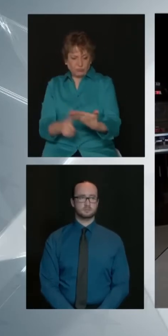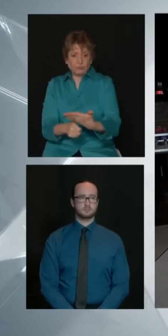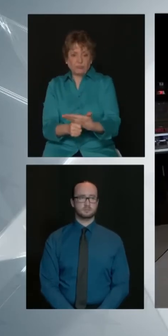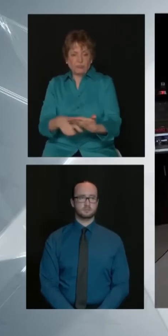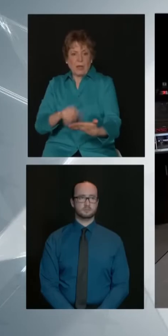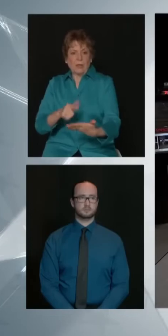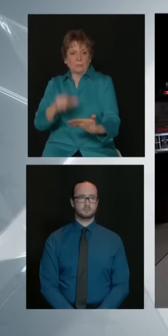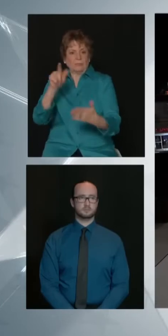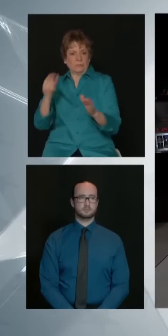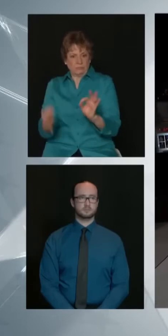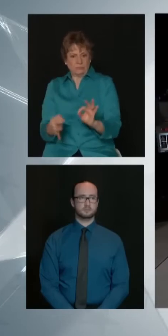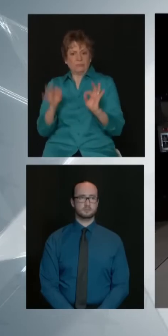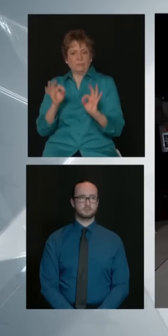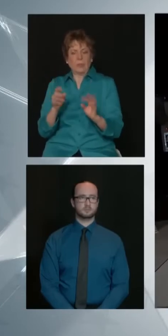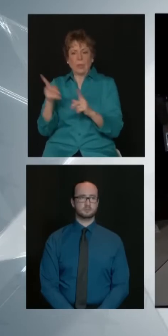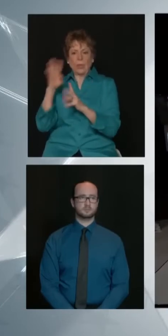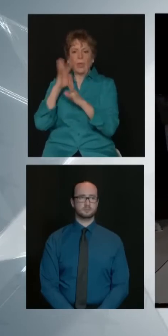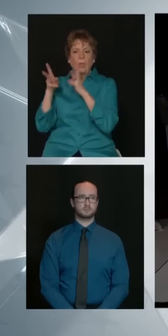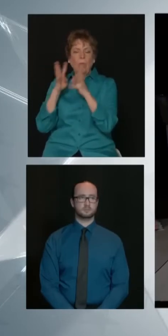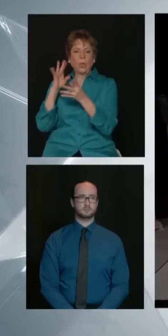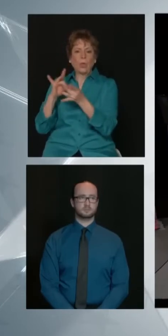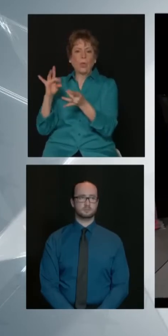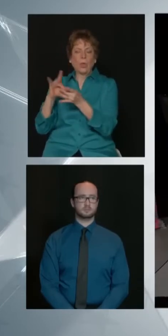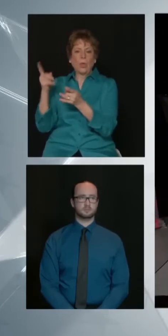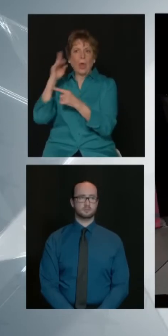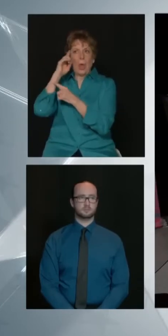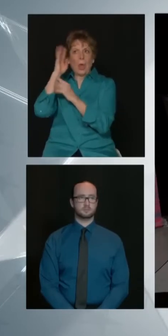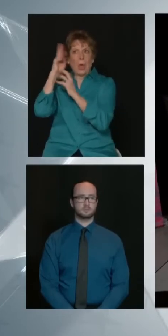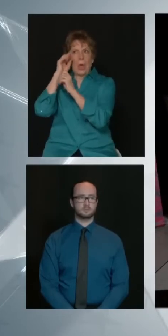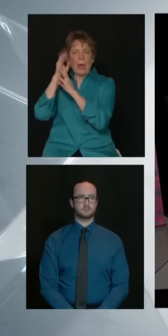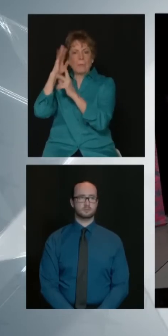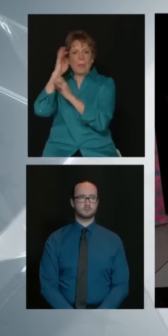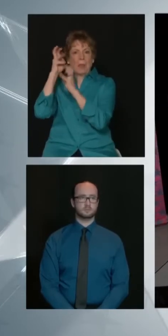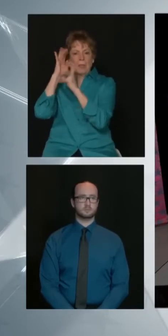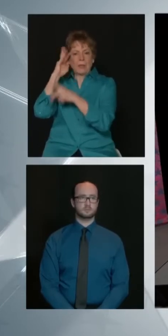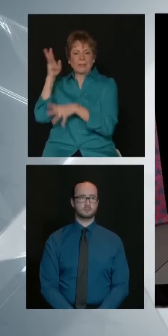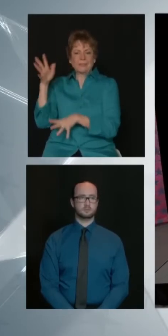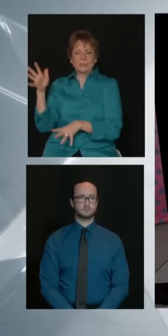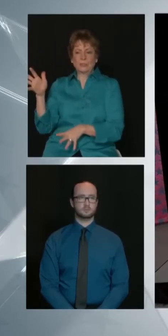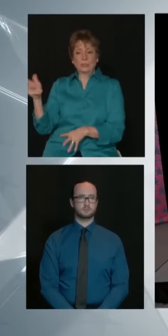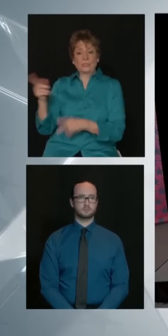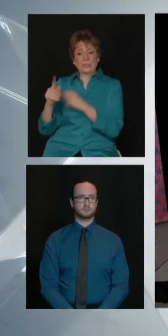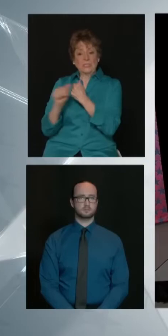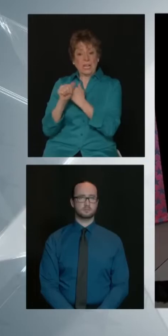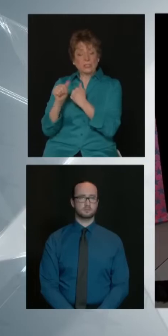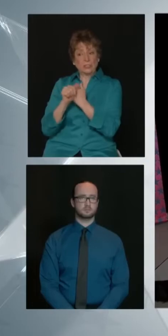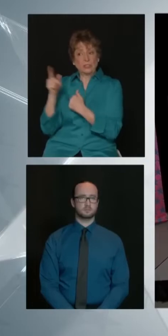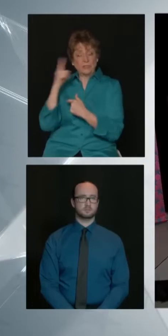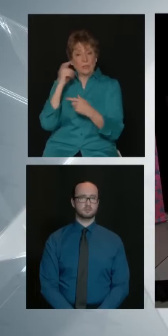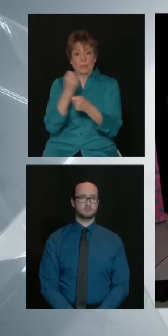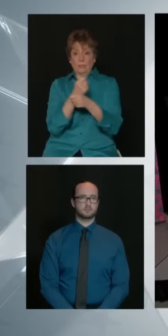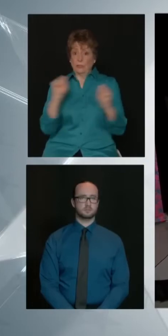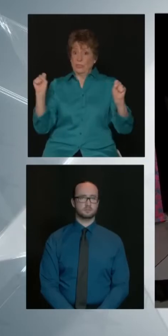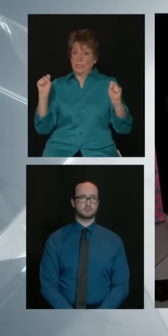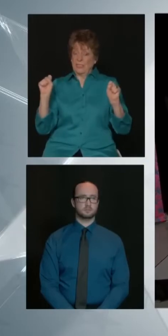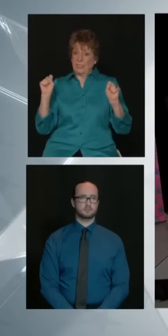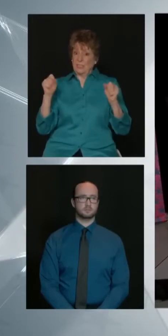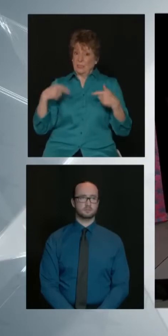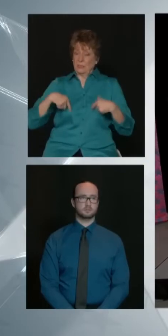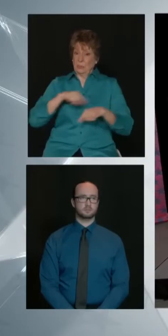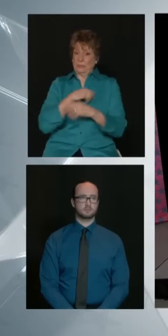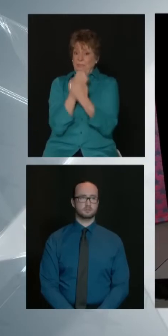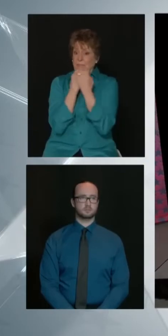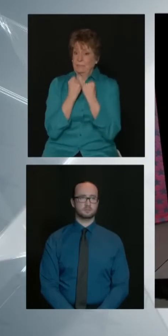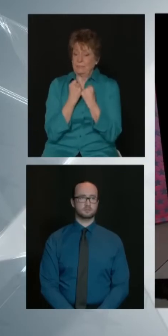he's peddling, is dangerous to our democracy, folks. I mean, we're on the verge of the wheels coming off of this thing. We've got to get back to a